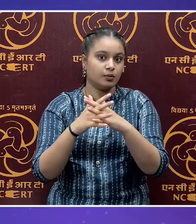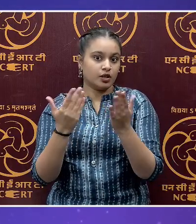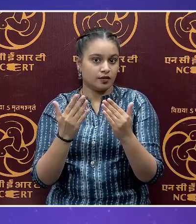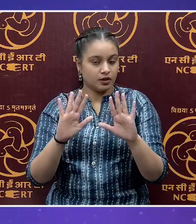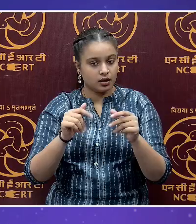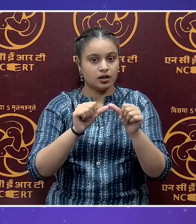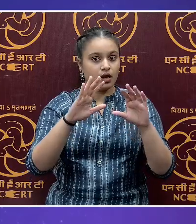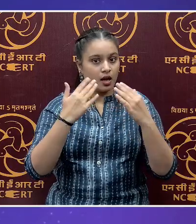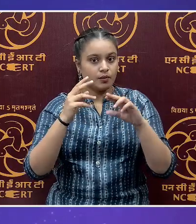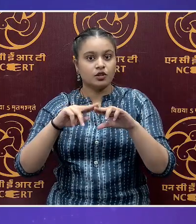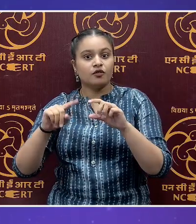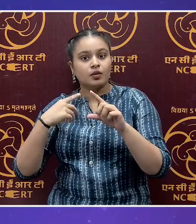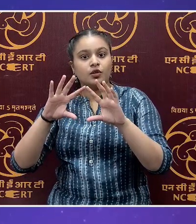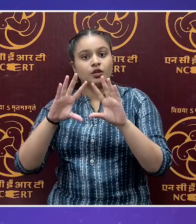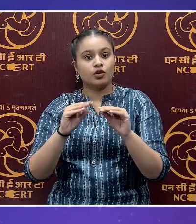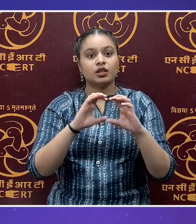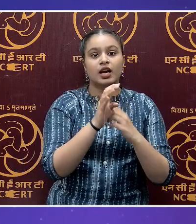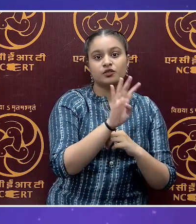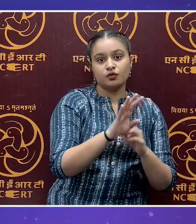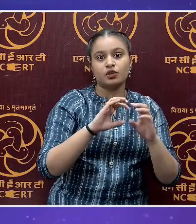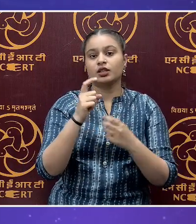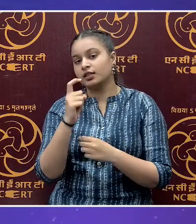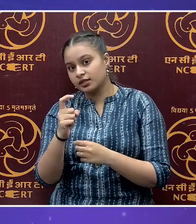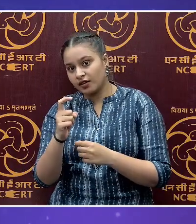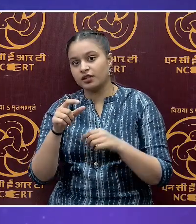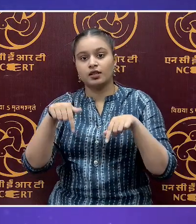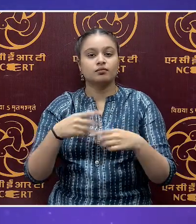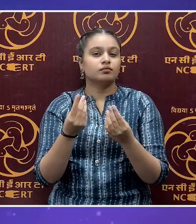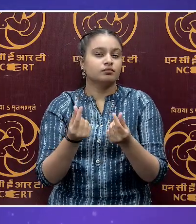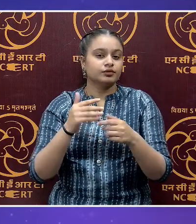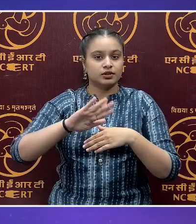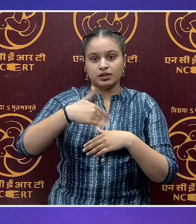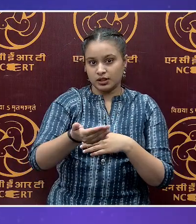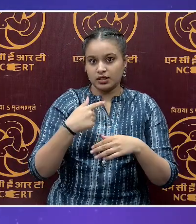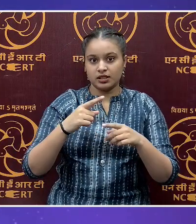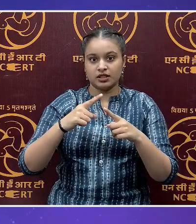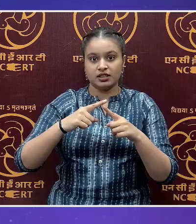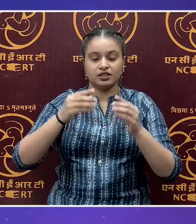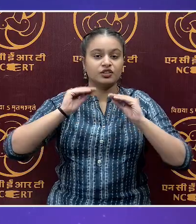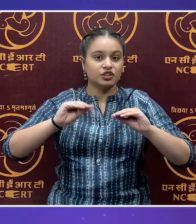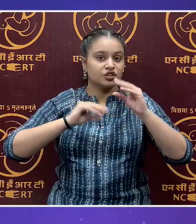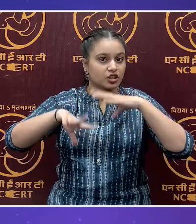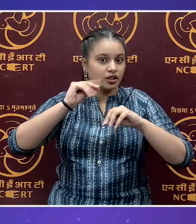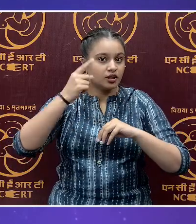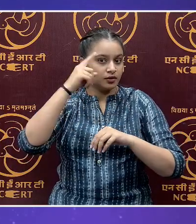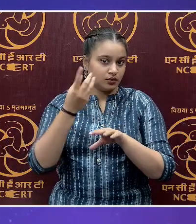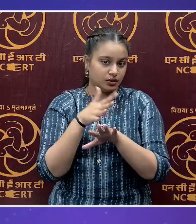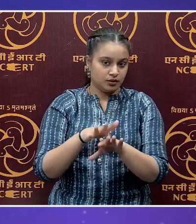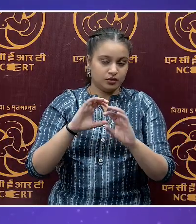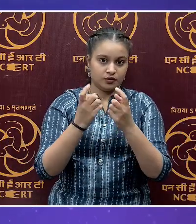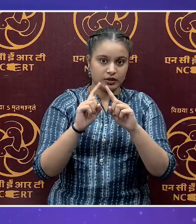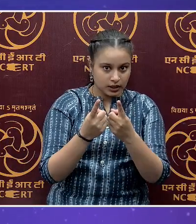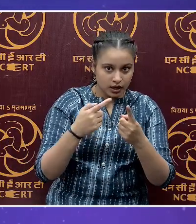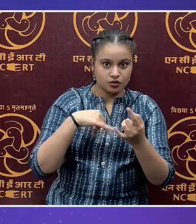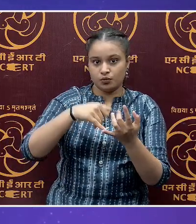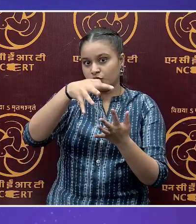I'm talking about grade 4 and 7. And in a short while from now, you can watch our session on teaching learning interventions for inclusive